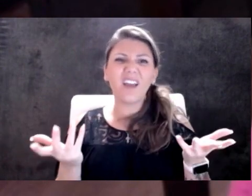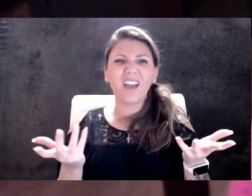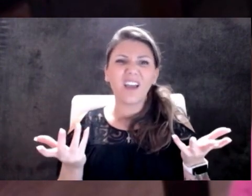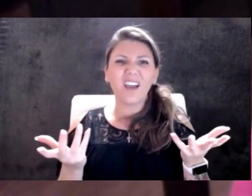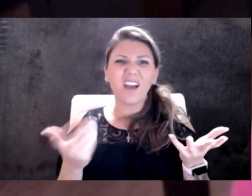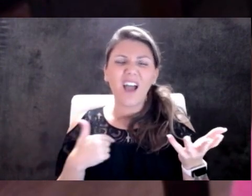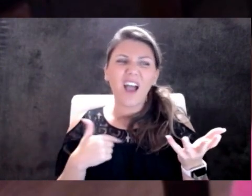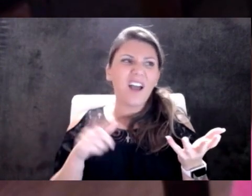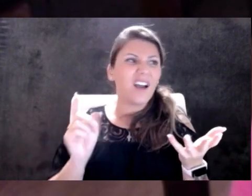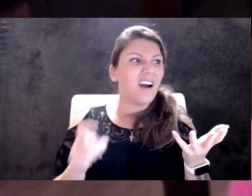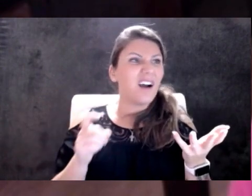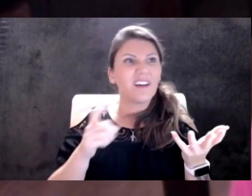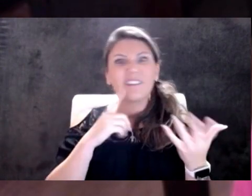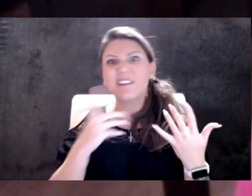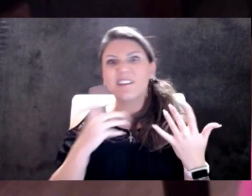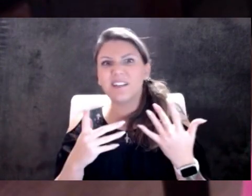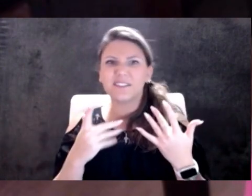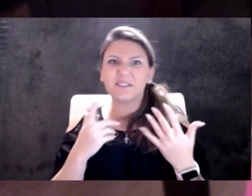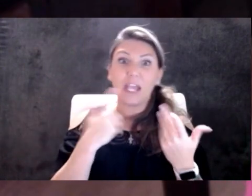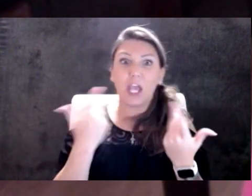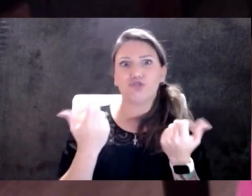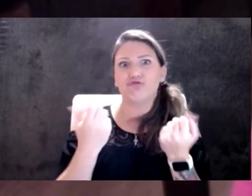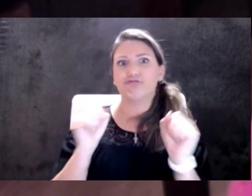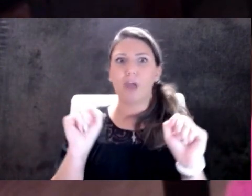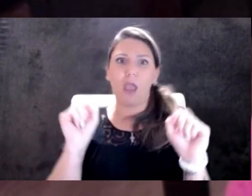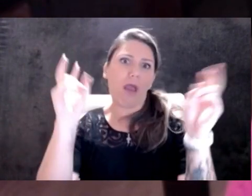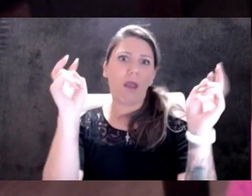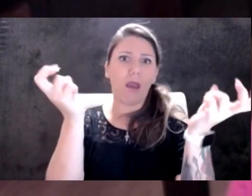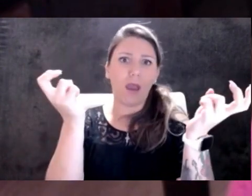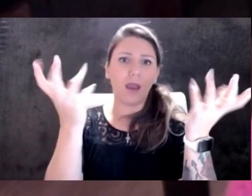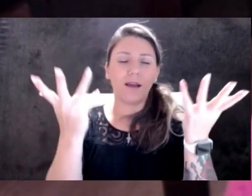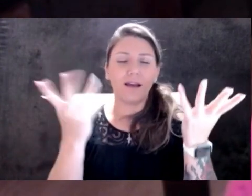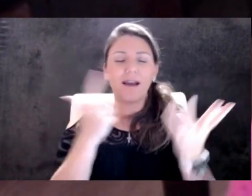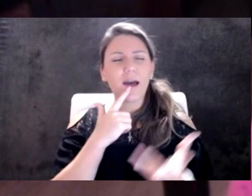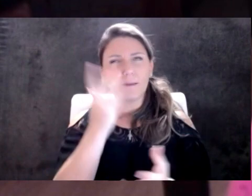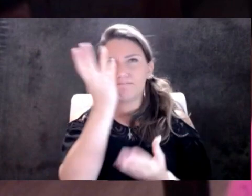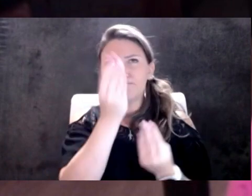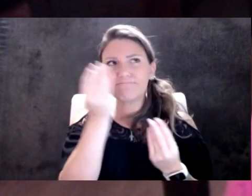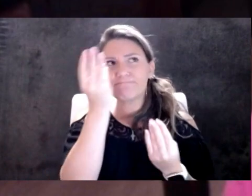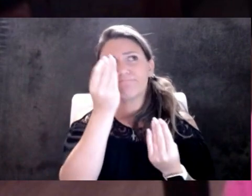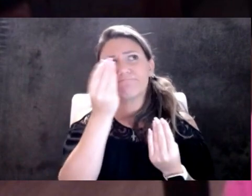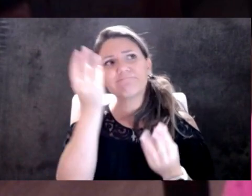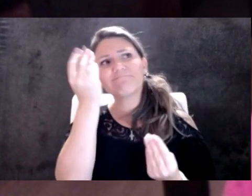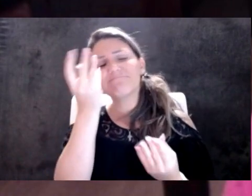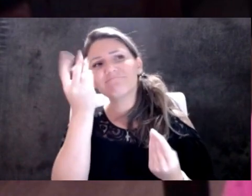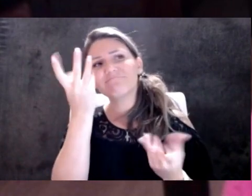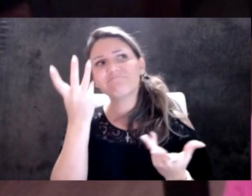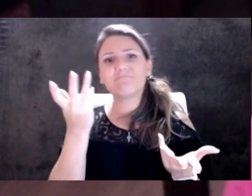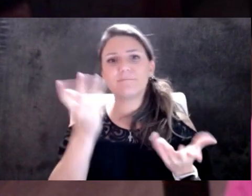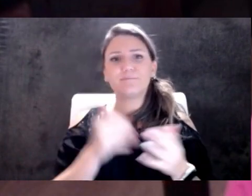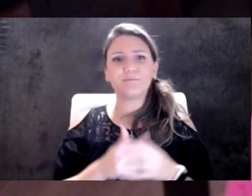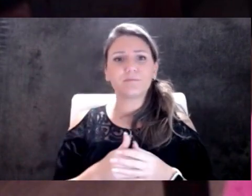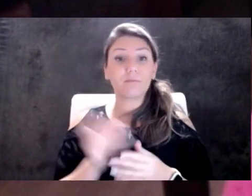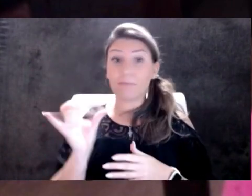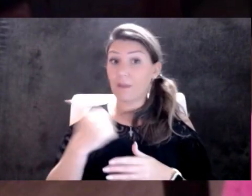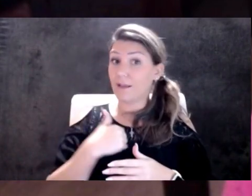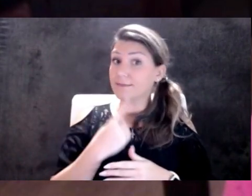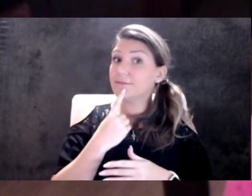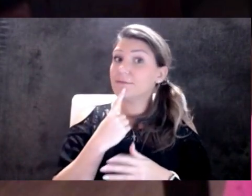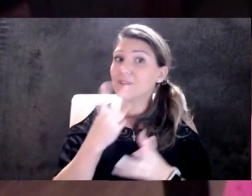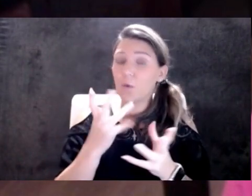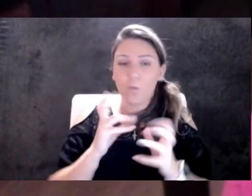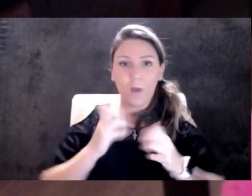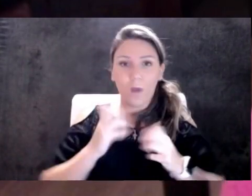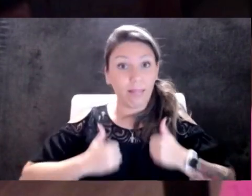pig, but I just thought about it, and, like I said, I wanted to